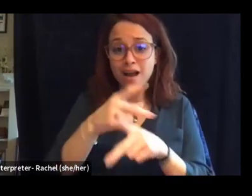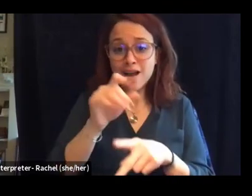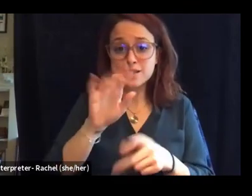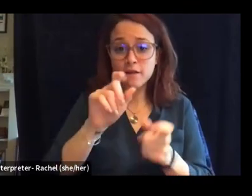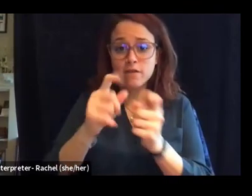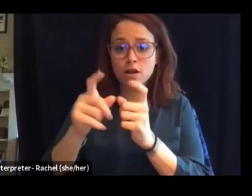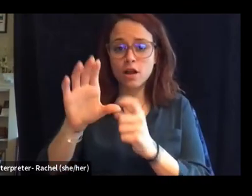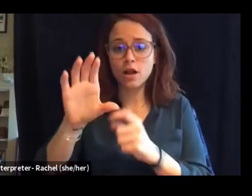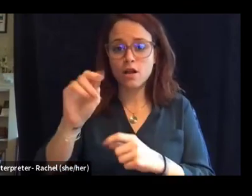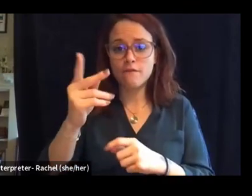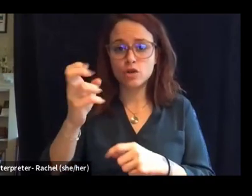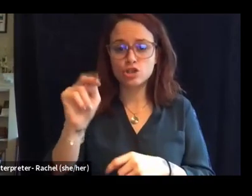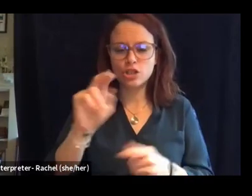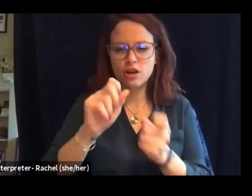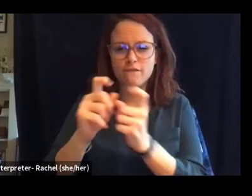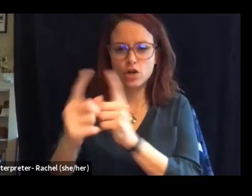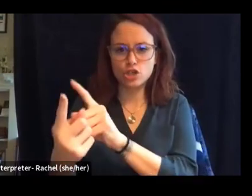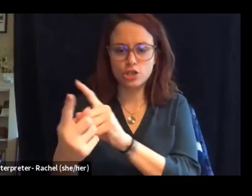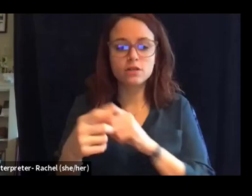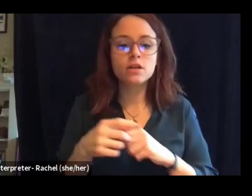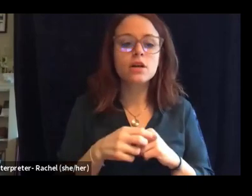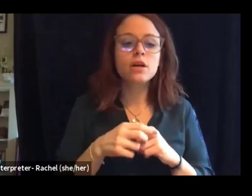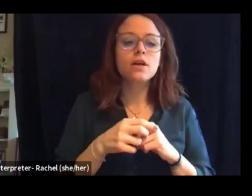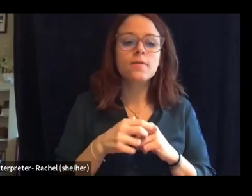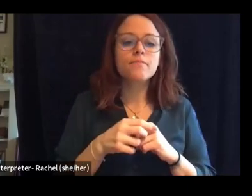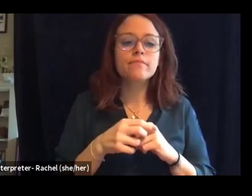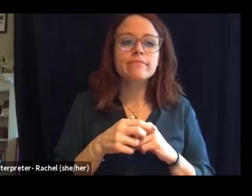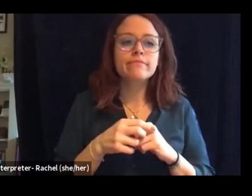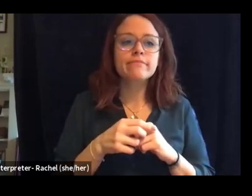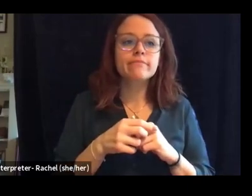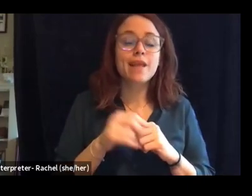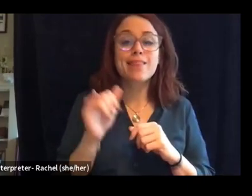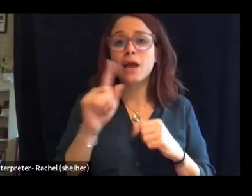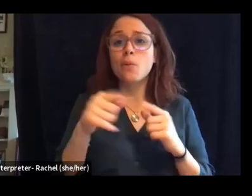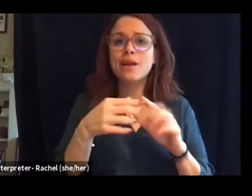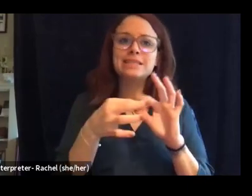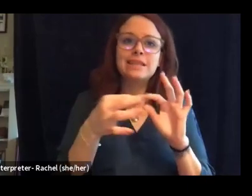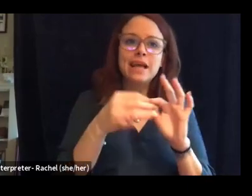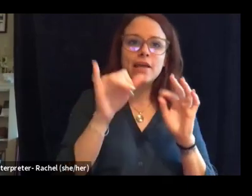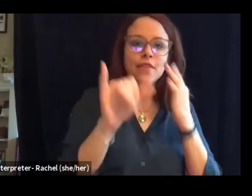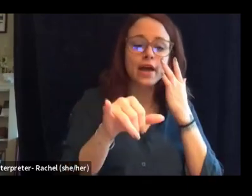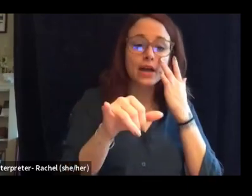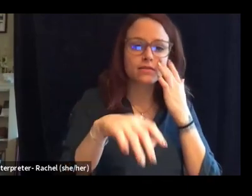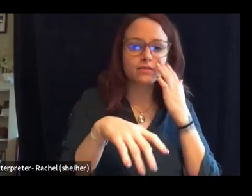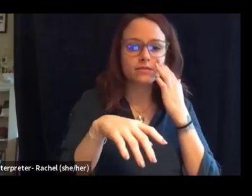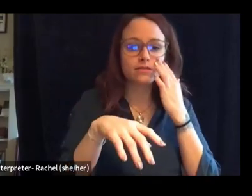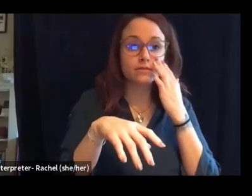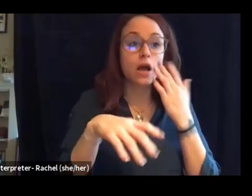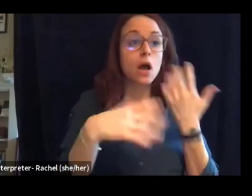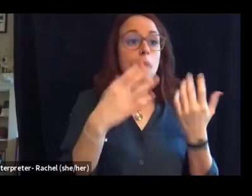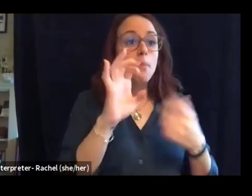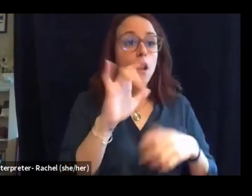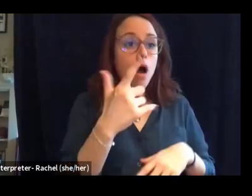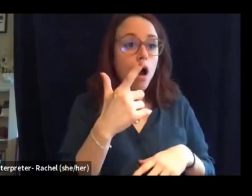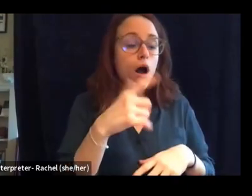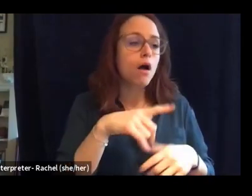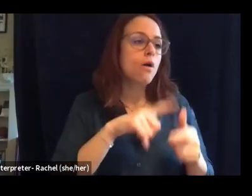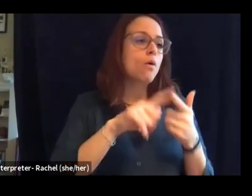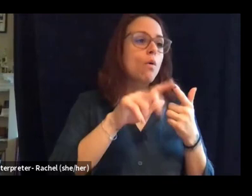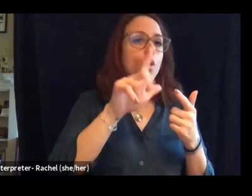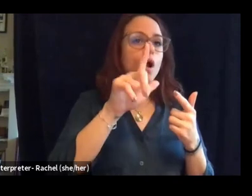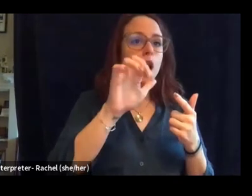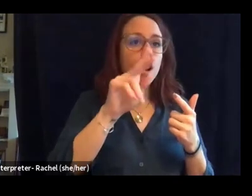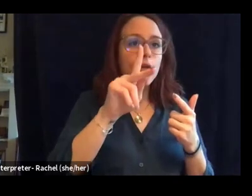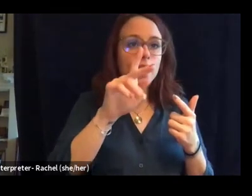So, you know, I refer to type of conversion. I'll say, well, look, you know, a blog post or a LinkedIn post, you know,